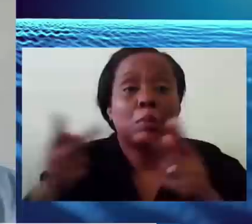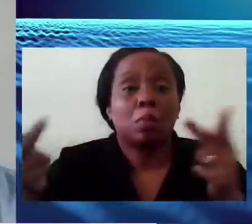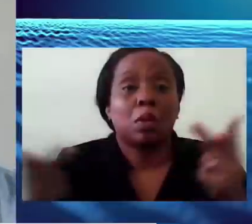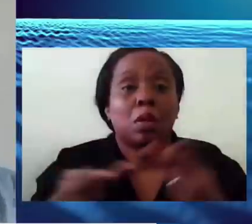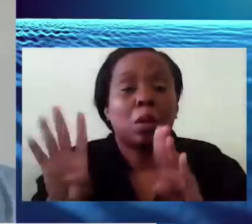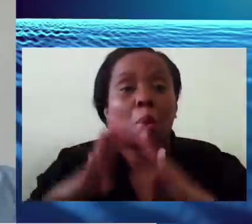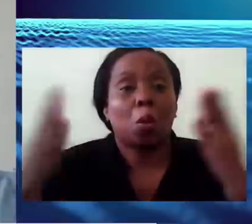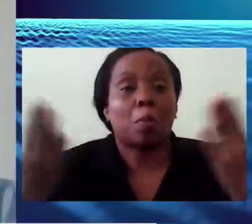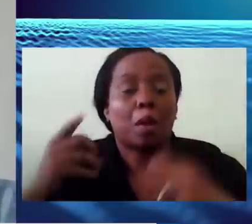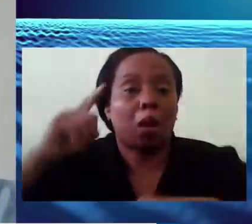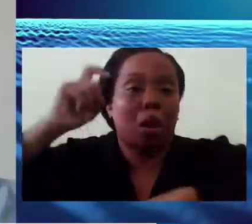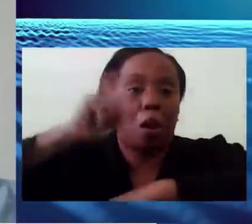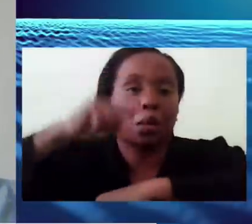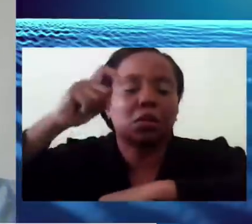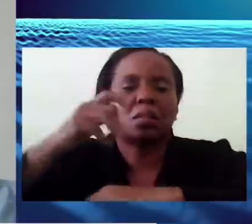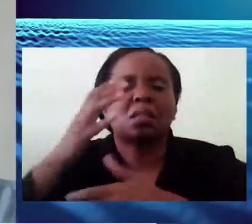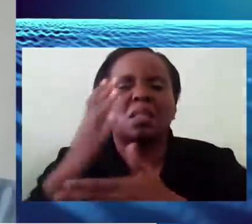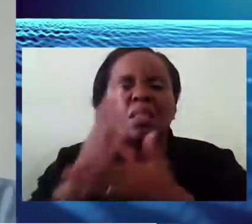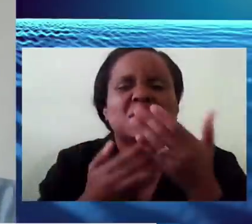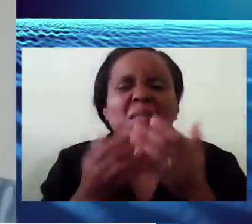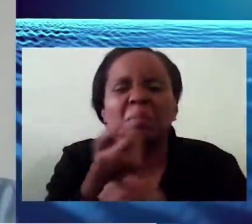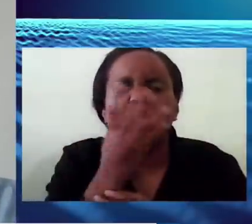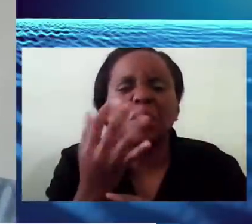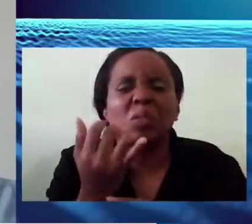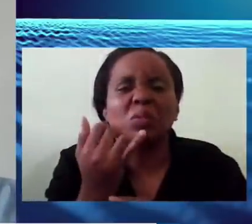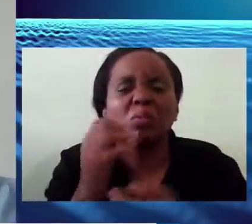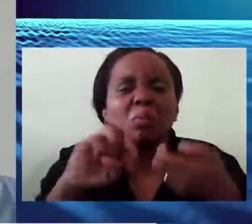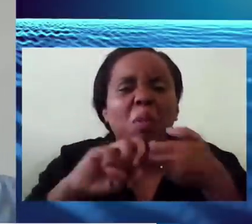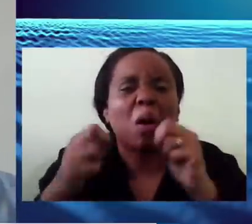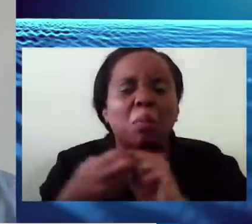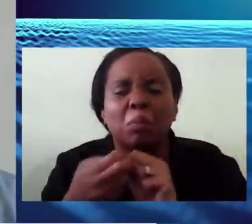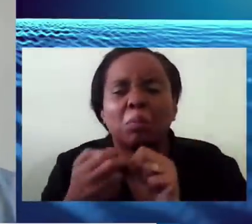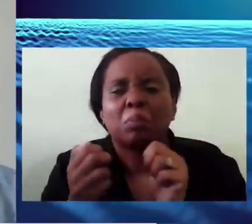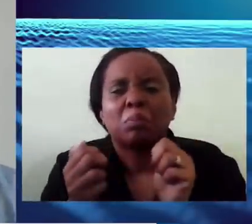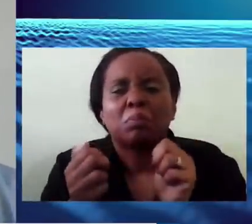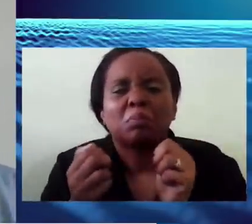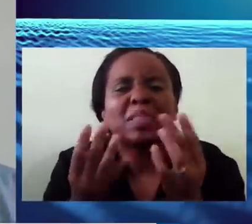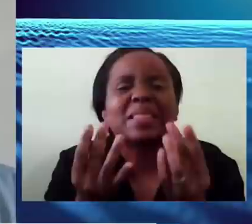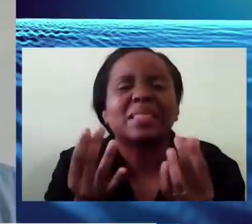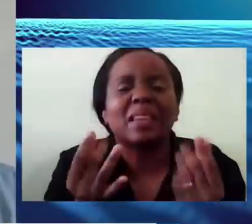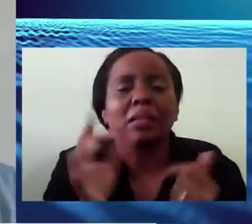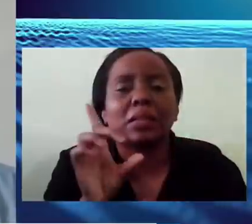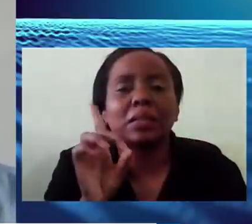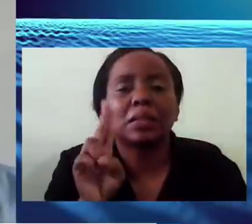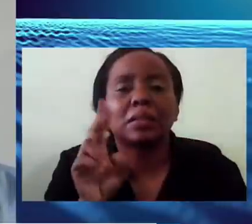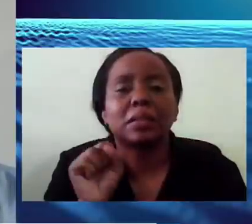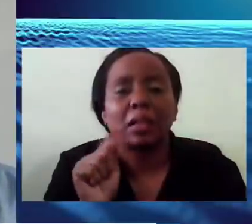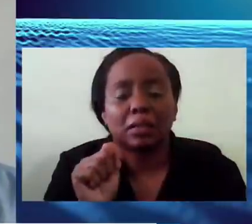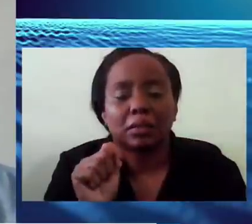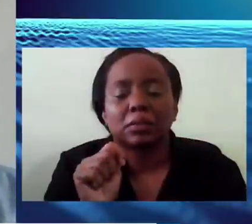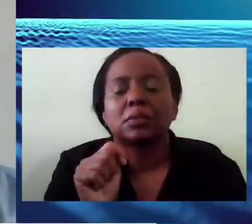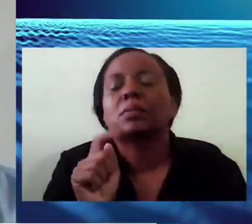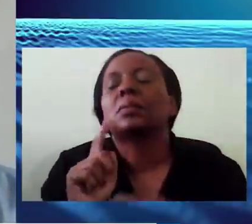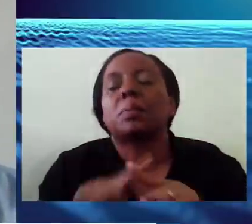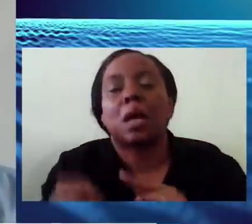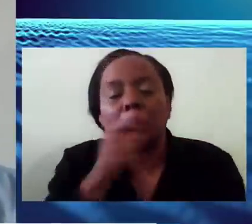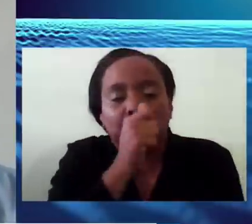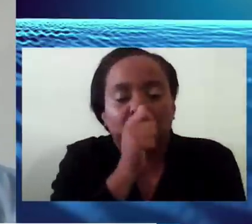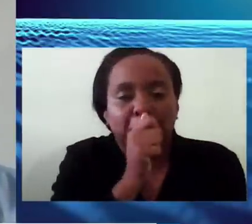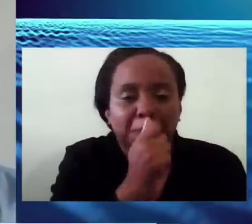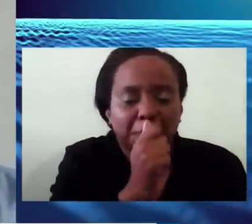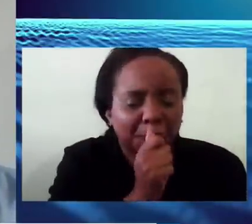had a few hiccups, dust related, but the staff persevered, and I would like to really